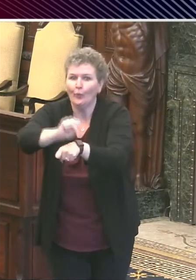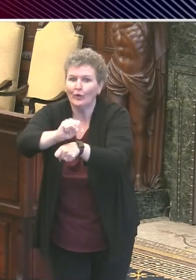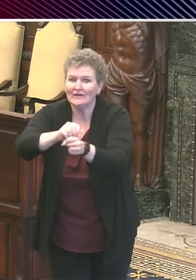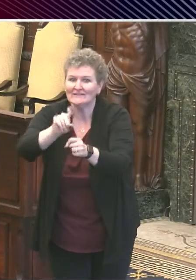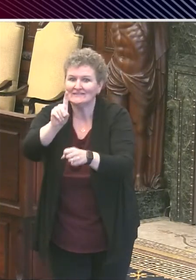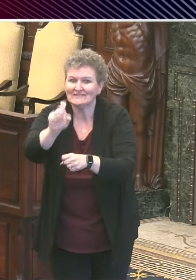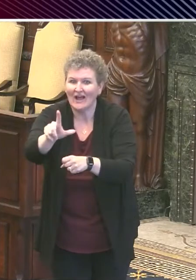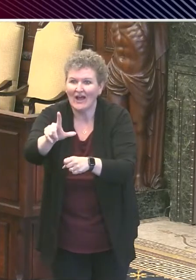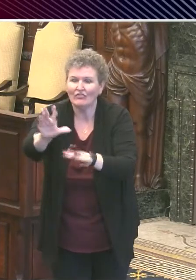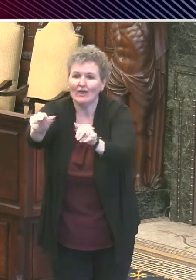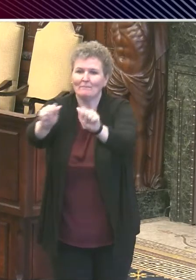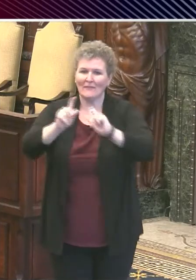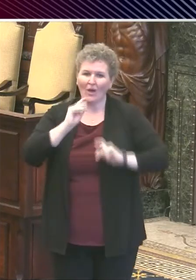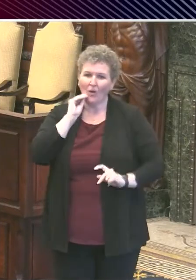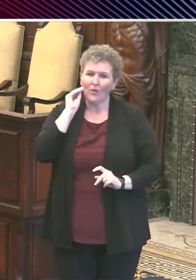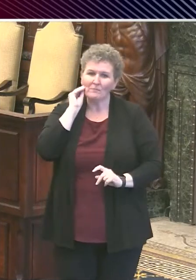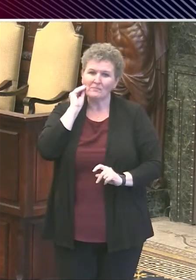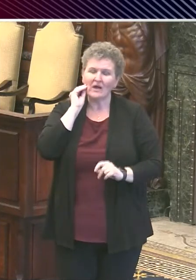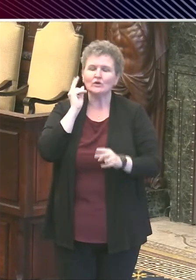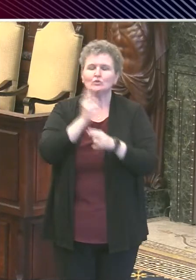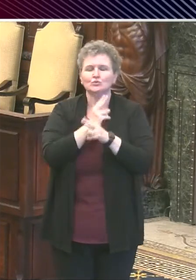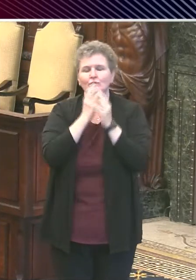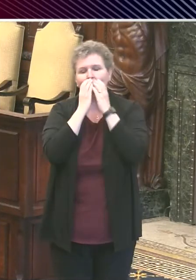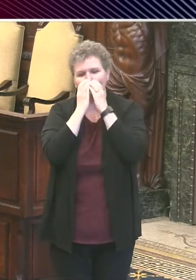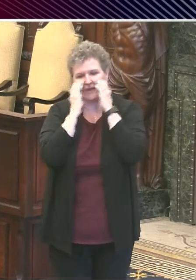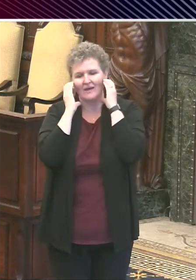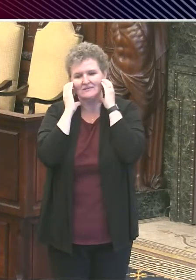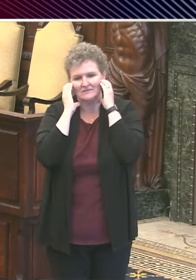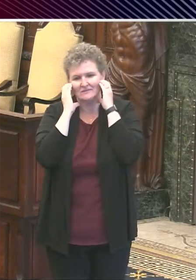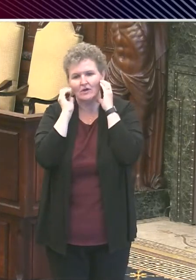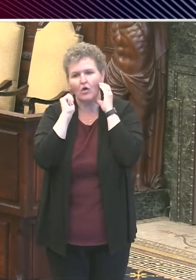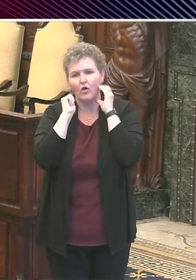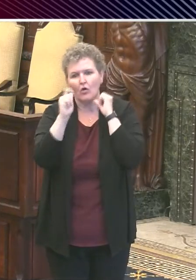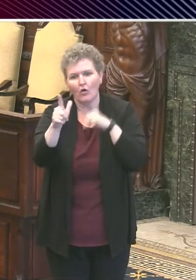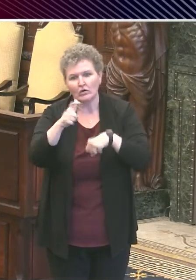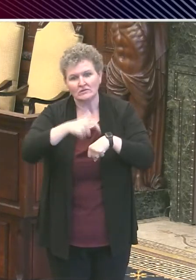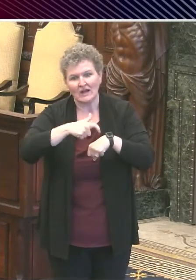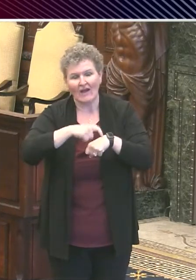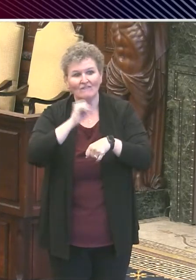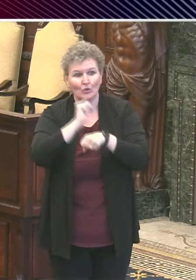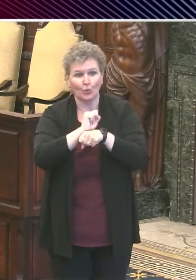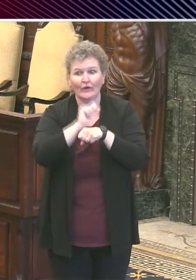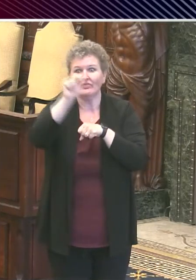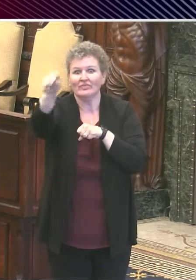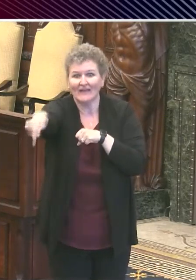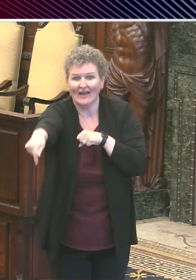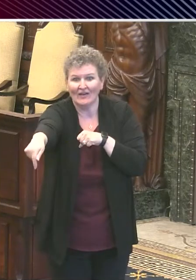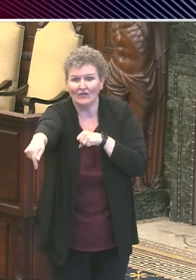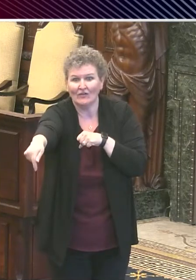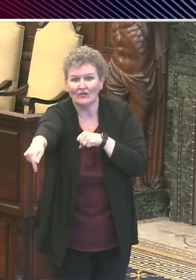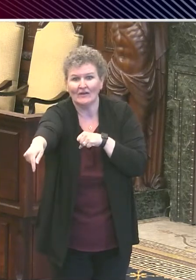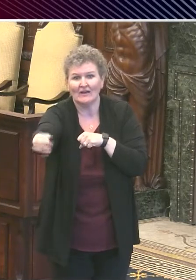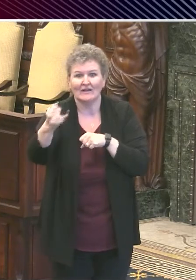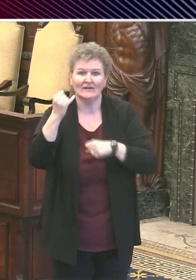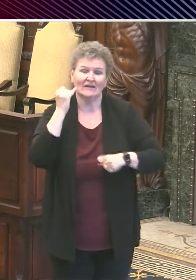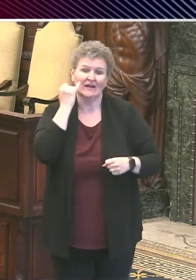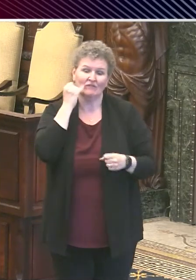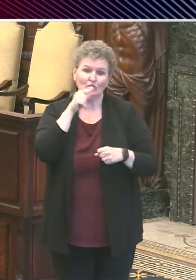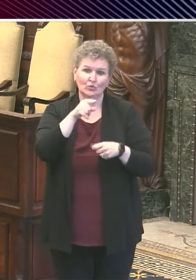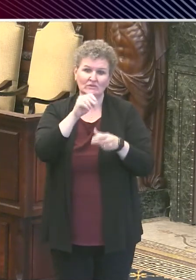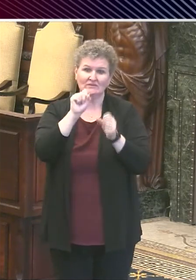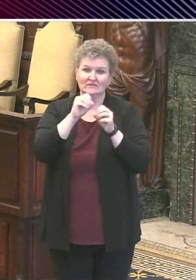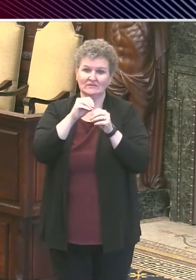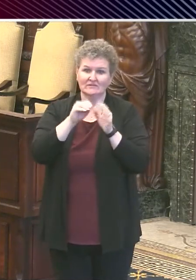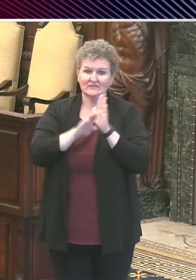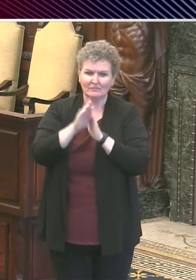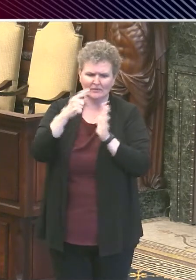they should be using a mask at all times when they're at work. And in addition to that, if they develop symptoms, stop working